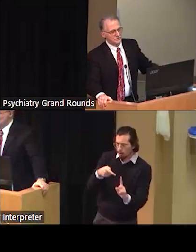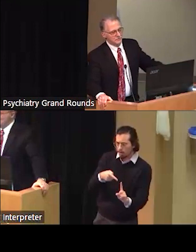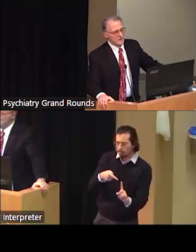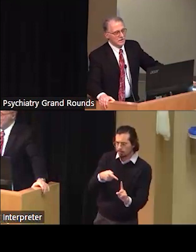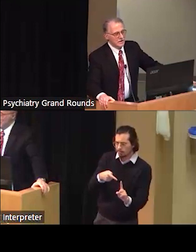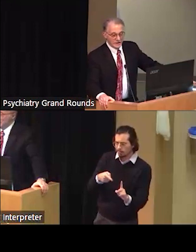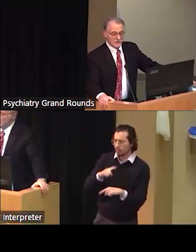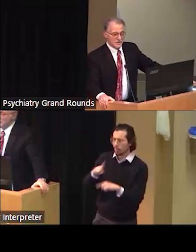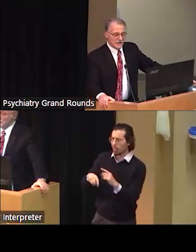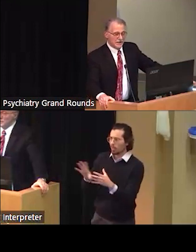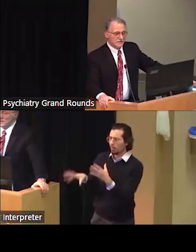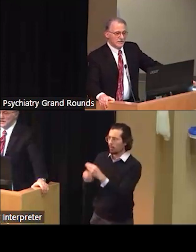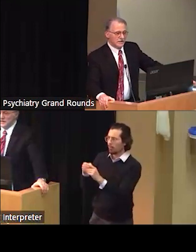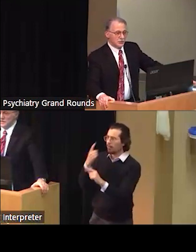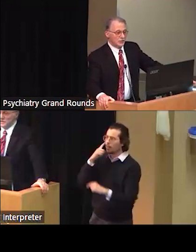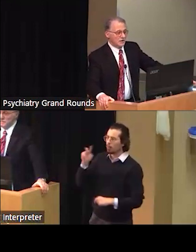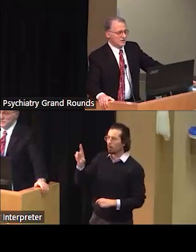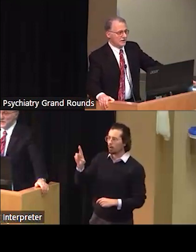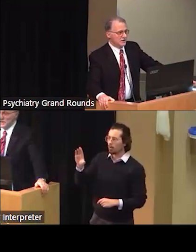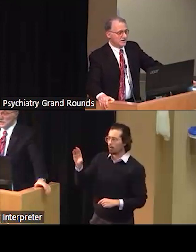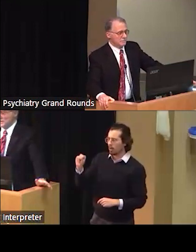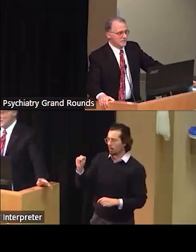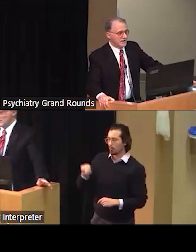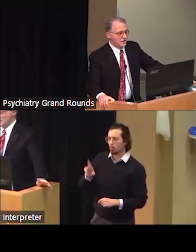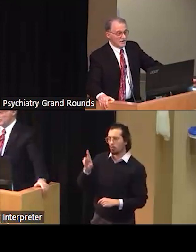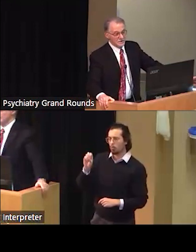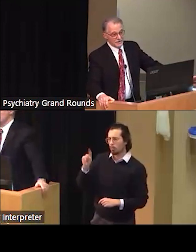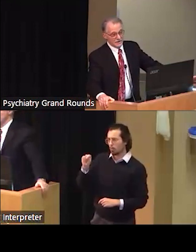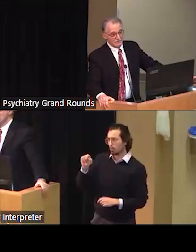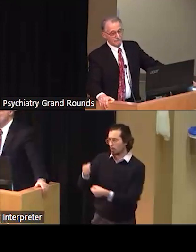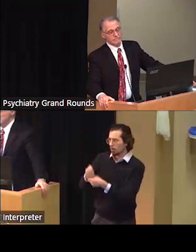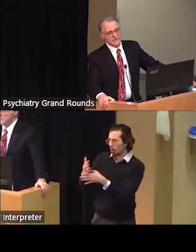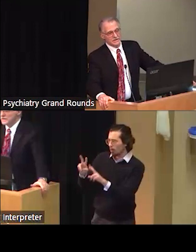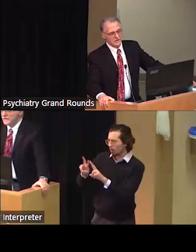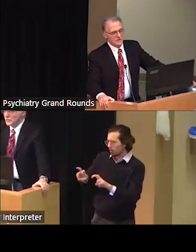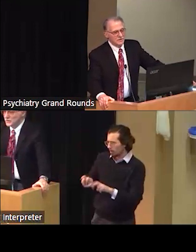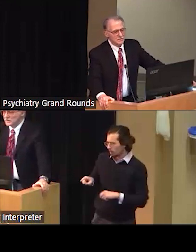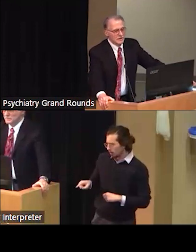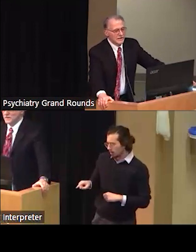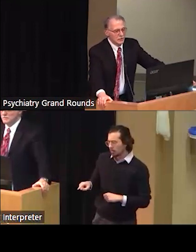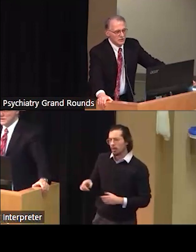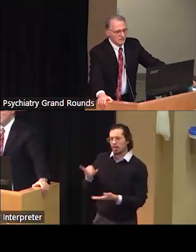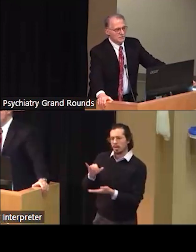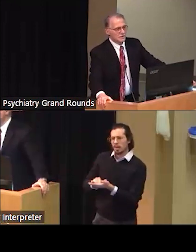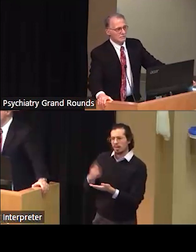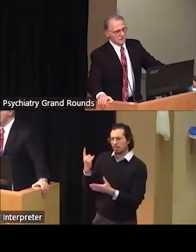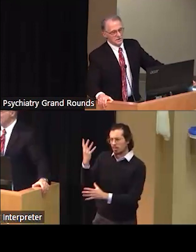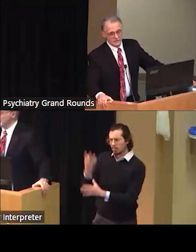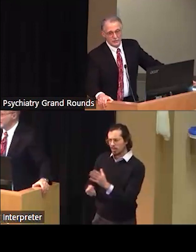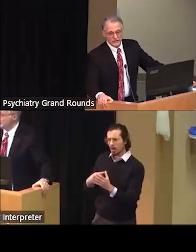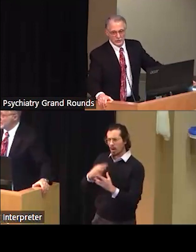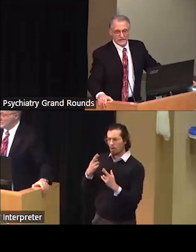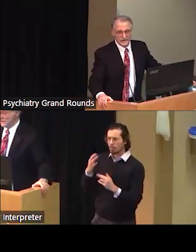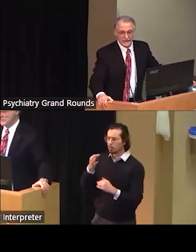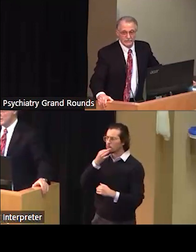an RCA, root cause analysis. So I think that's a disservice, and I hope we at